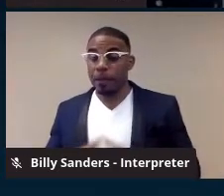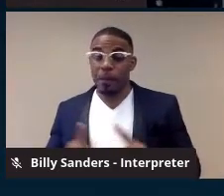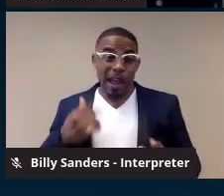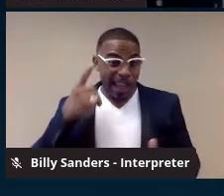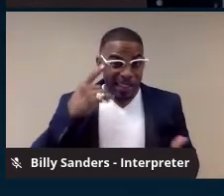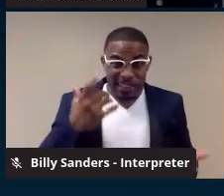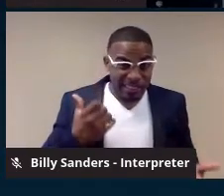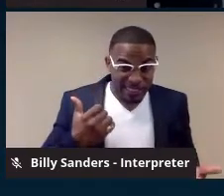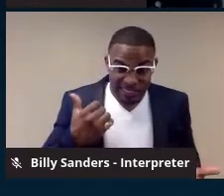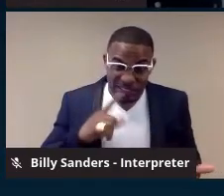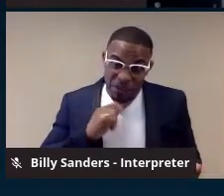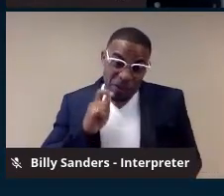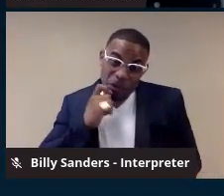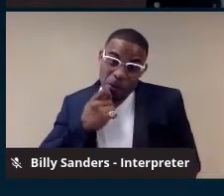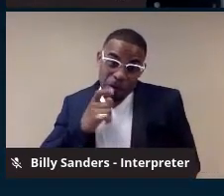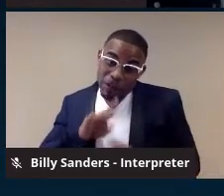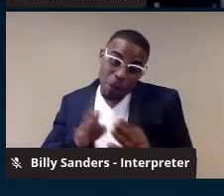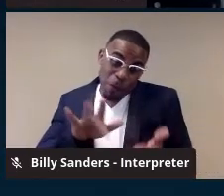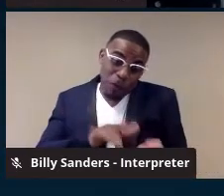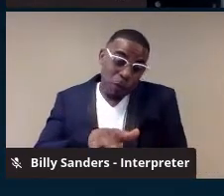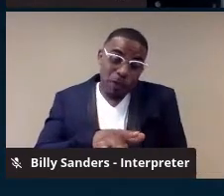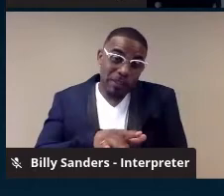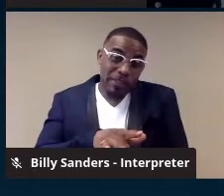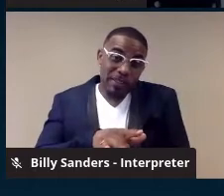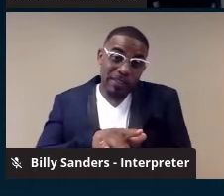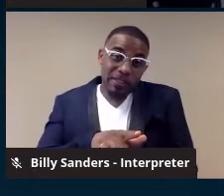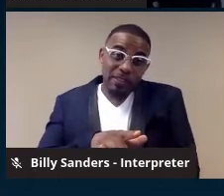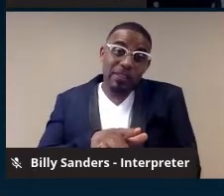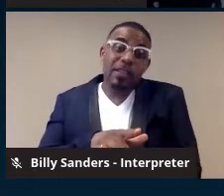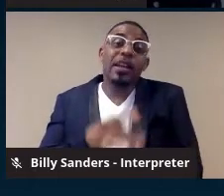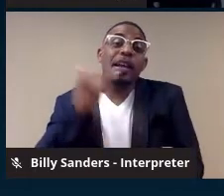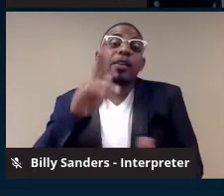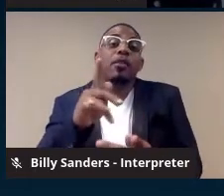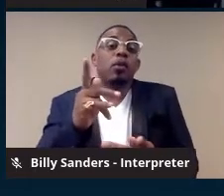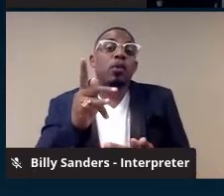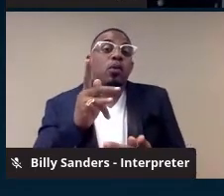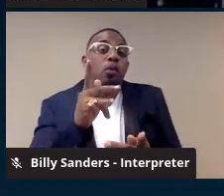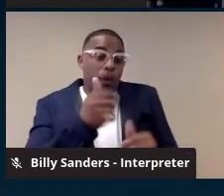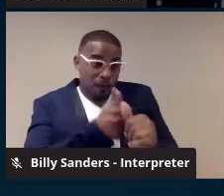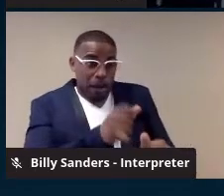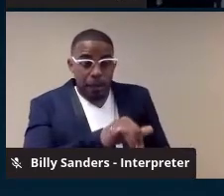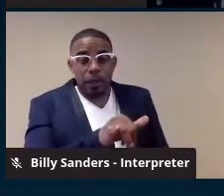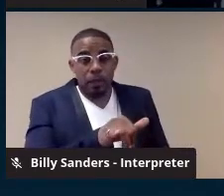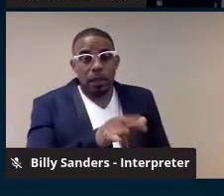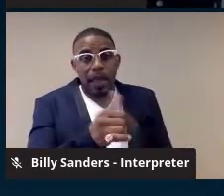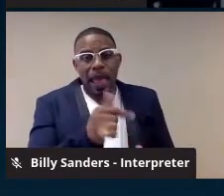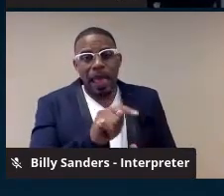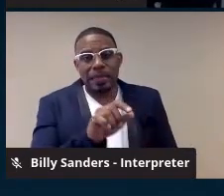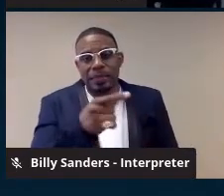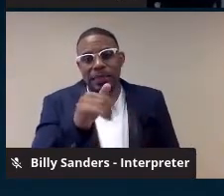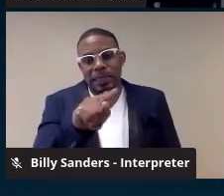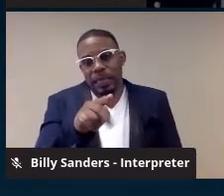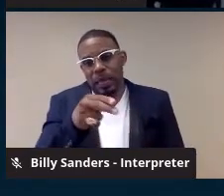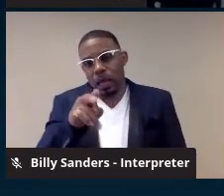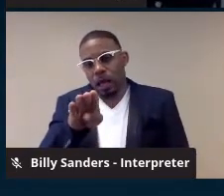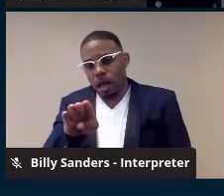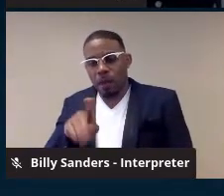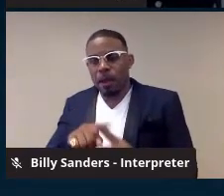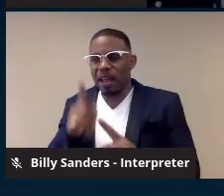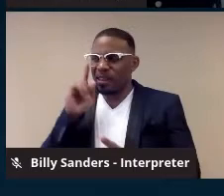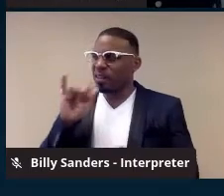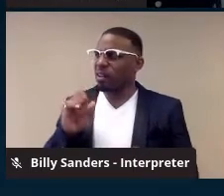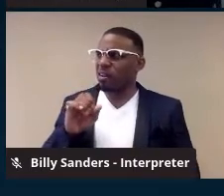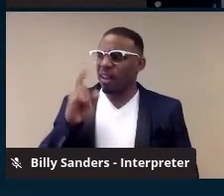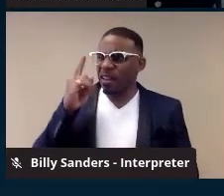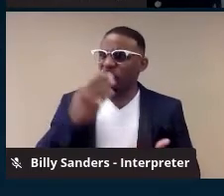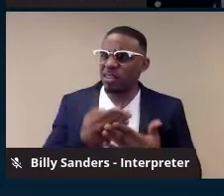just find this really cool. It's an open source repo. You can contribute to it. It's on GitHub, and I just like, I think it's awesome